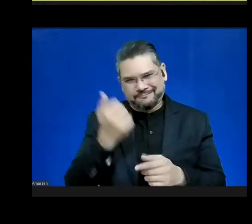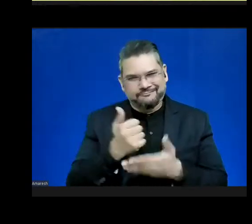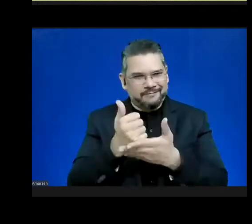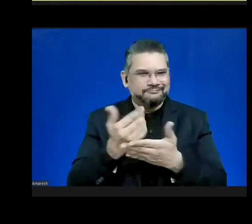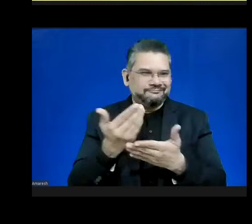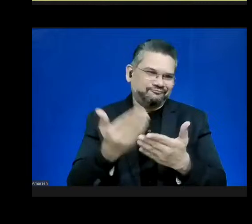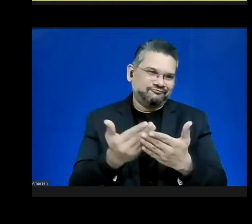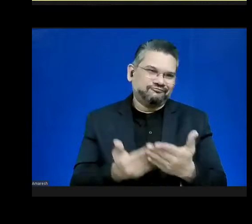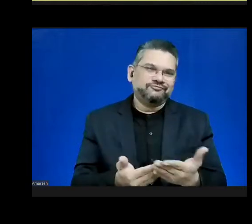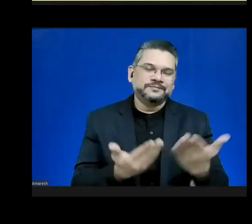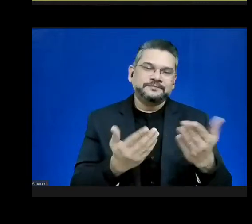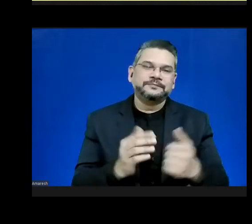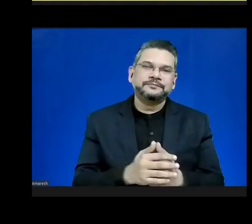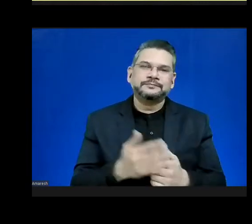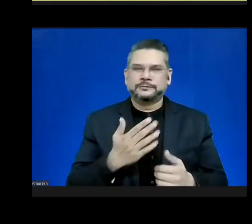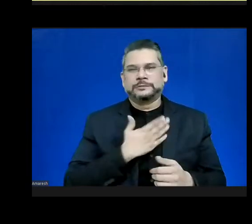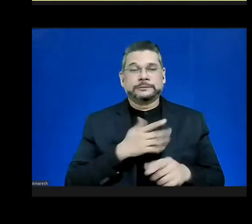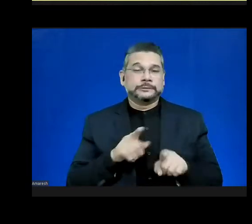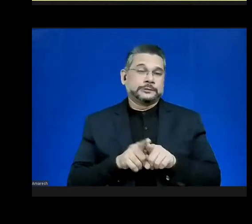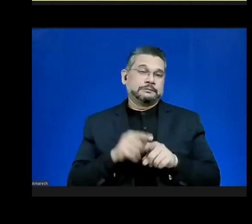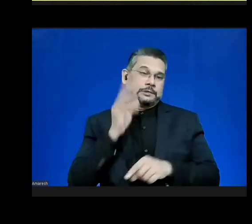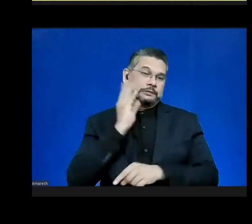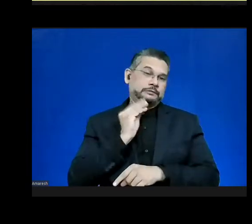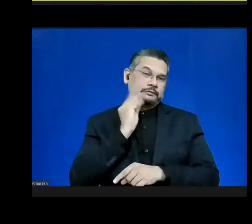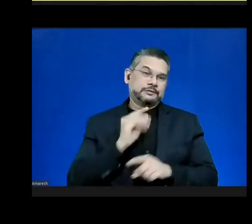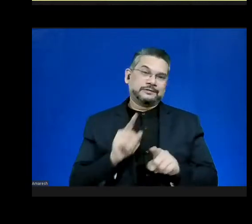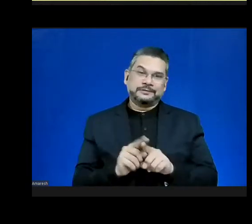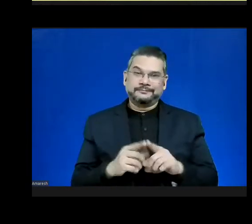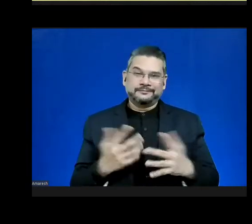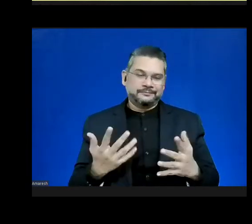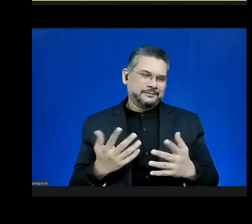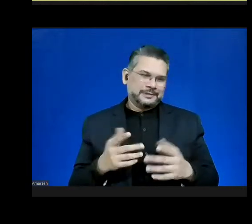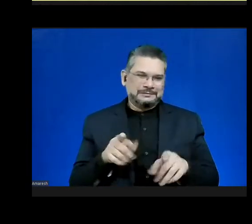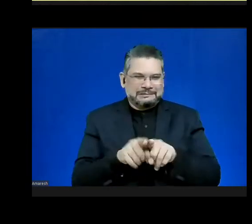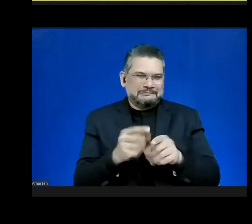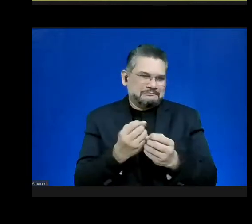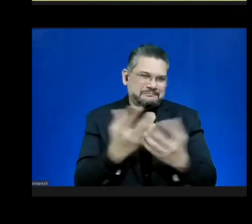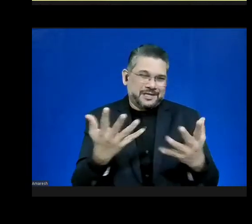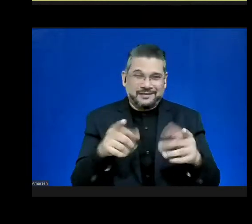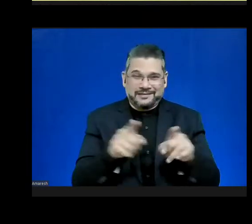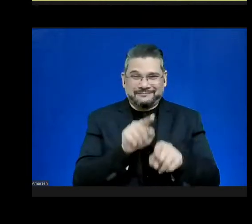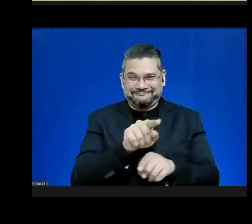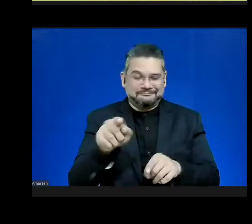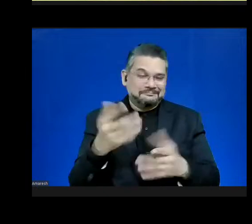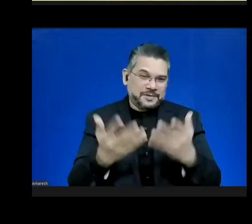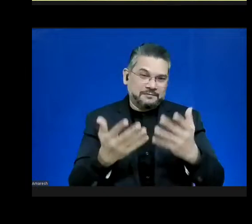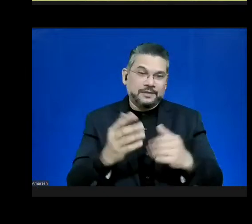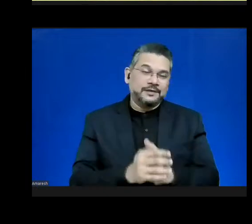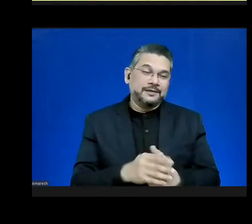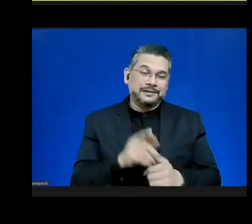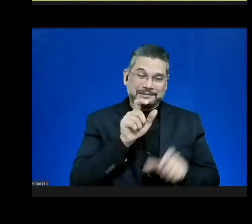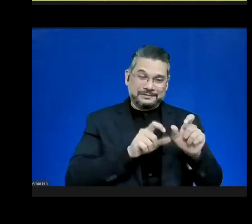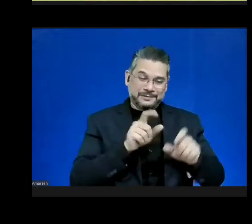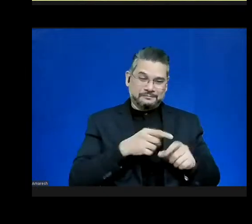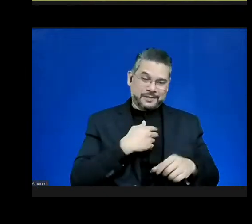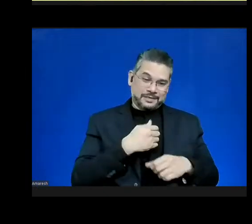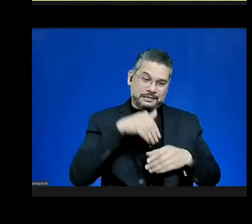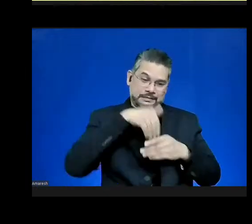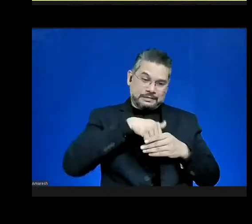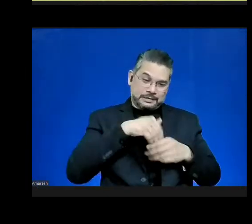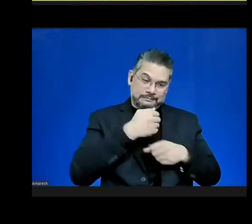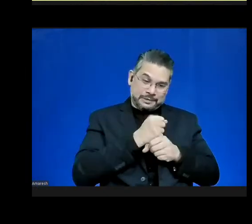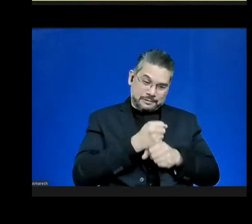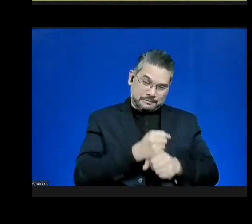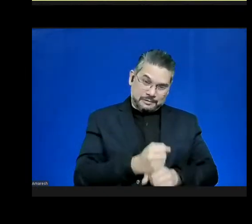means that's an experience I had, and I think many of you may be having is that people get their contents developed first, and then they give it to